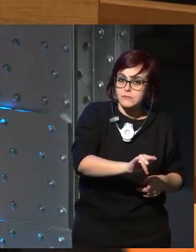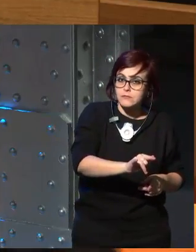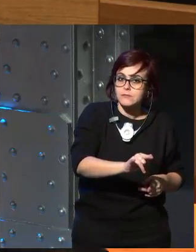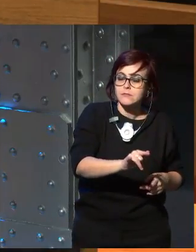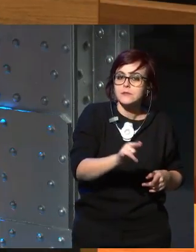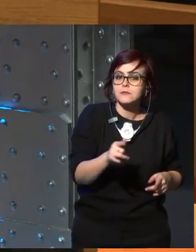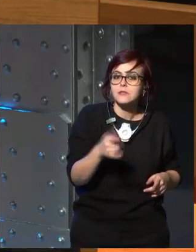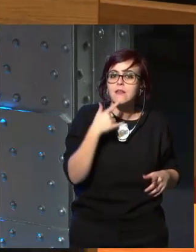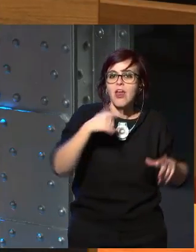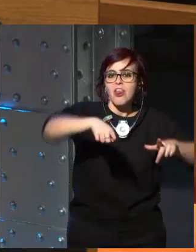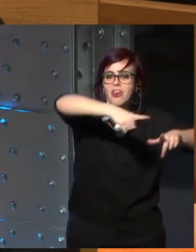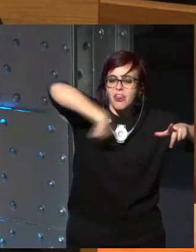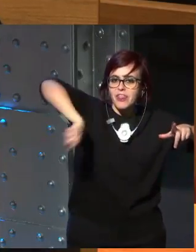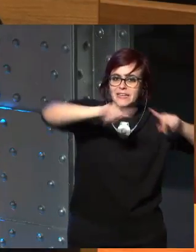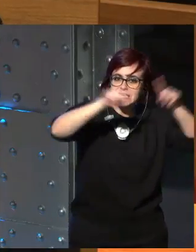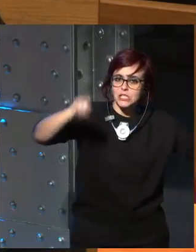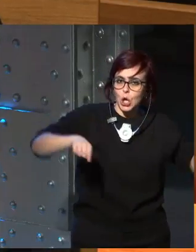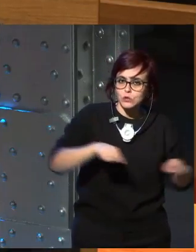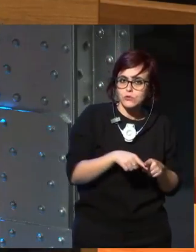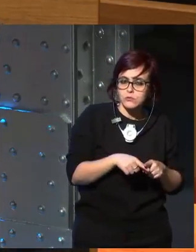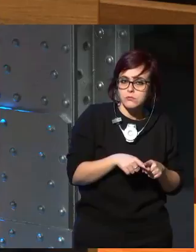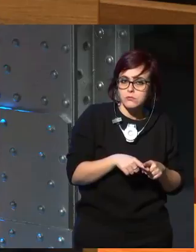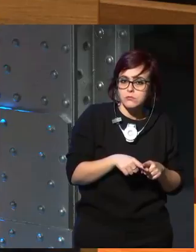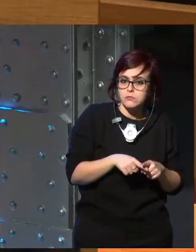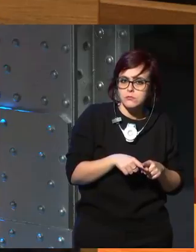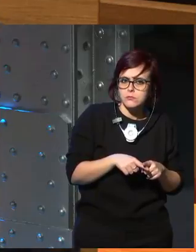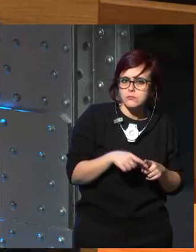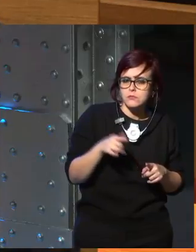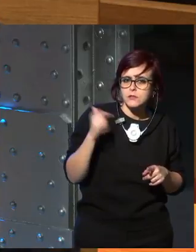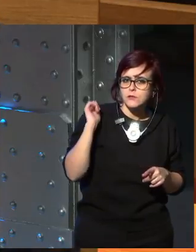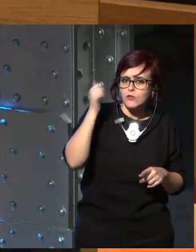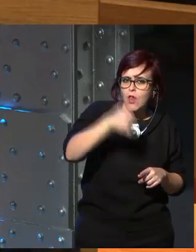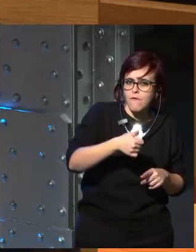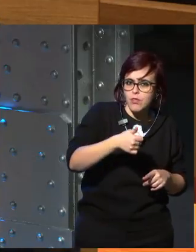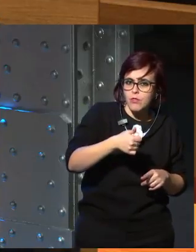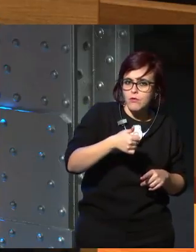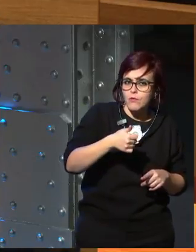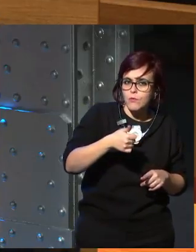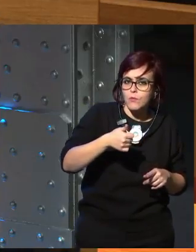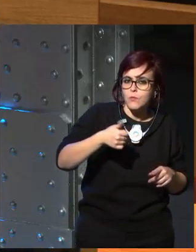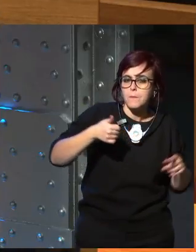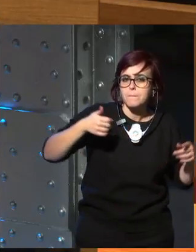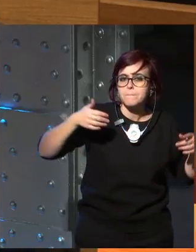and things, and records. I've got lots of records at home,